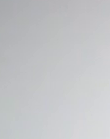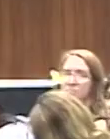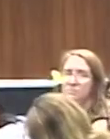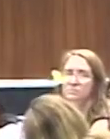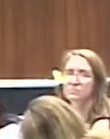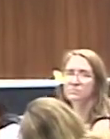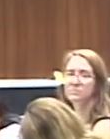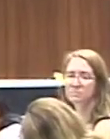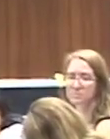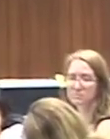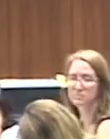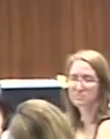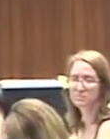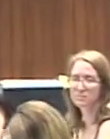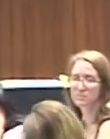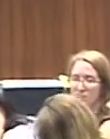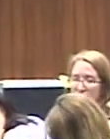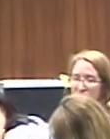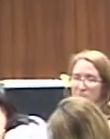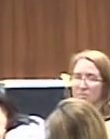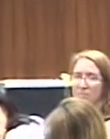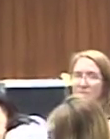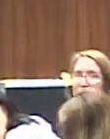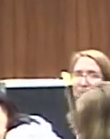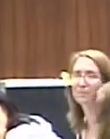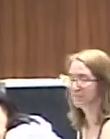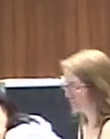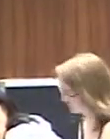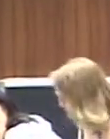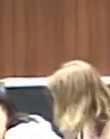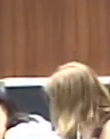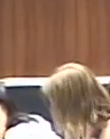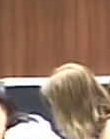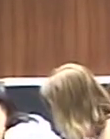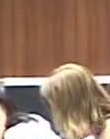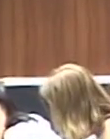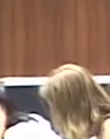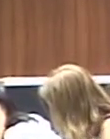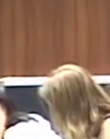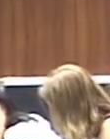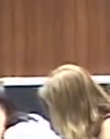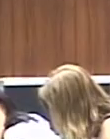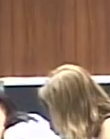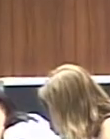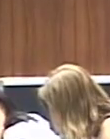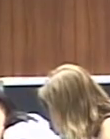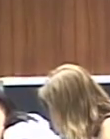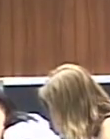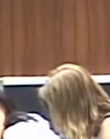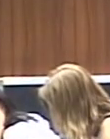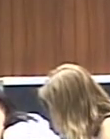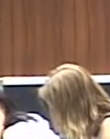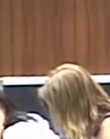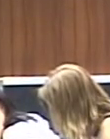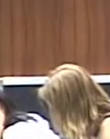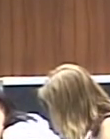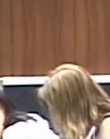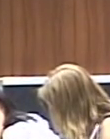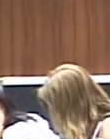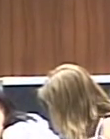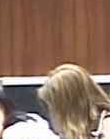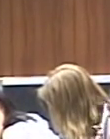come up that sometimes you were wondering about or amazed about it. Now, when you do your training for